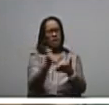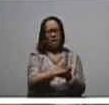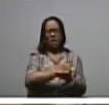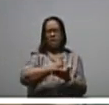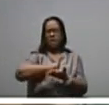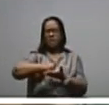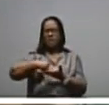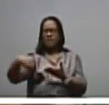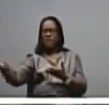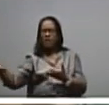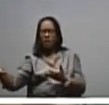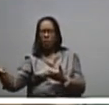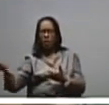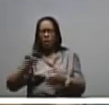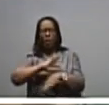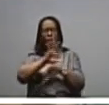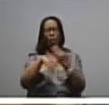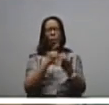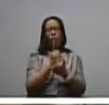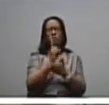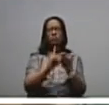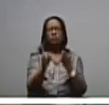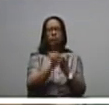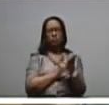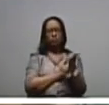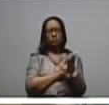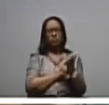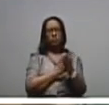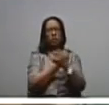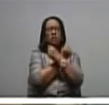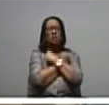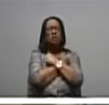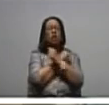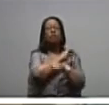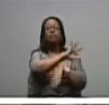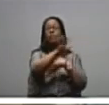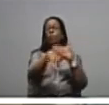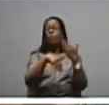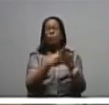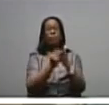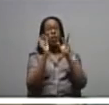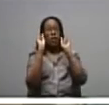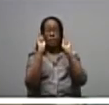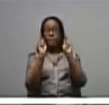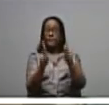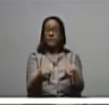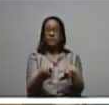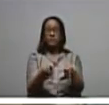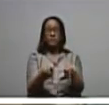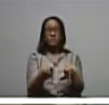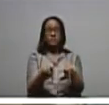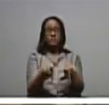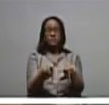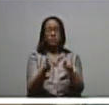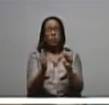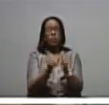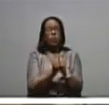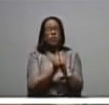practices. We have to love everybody with